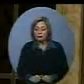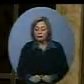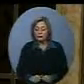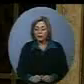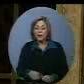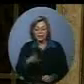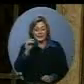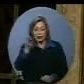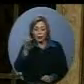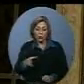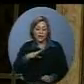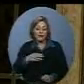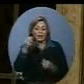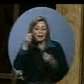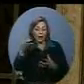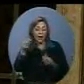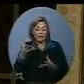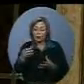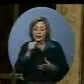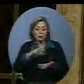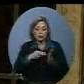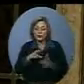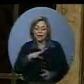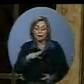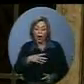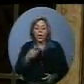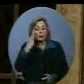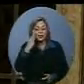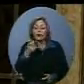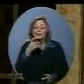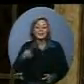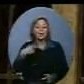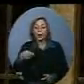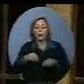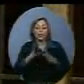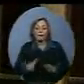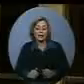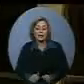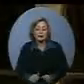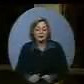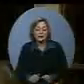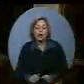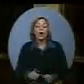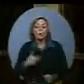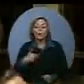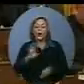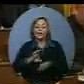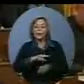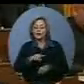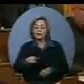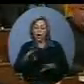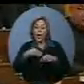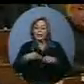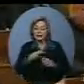a government that would allow influenced peddlers and convicted felons into their inner circle? They're here! The Honourable Government's